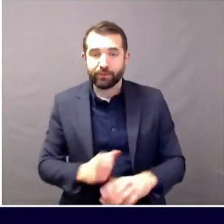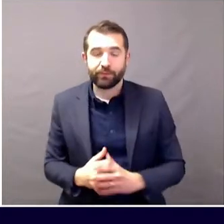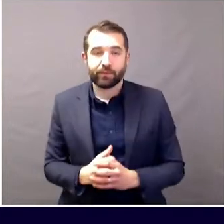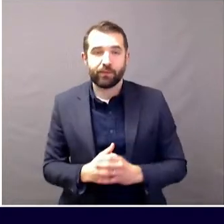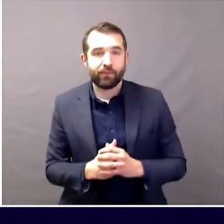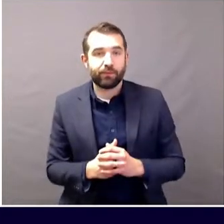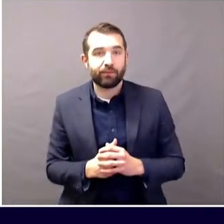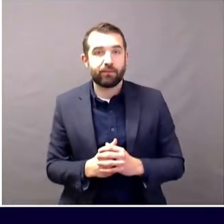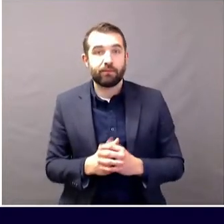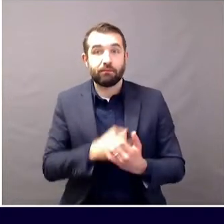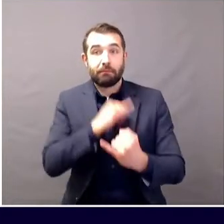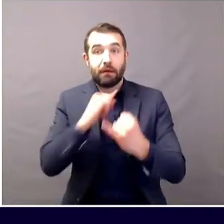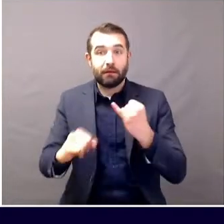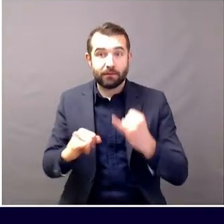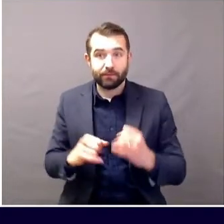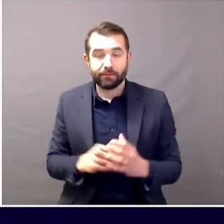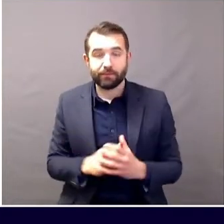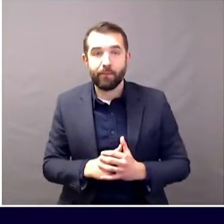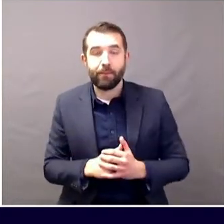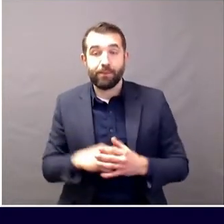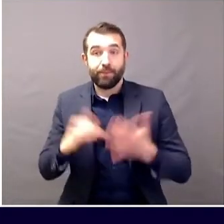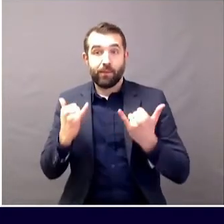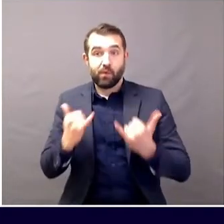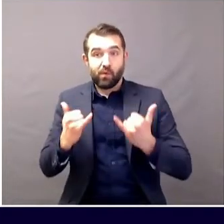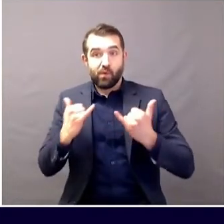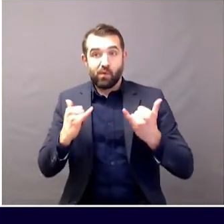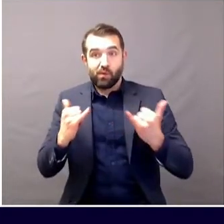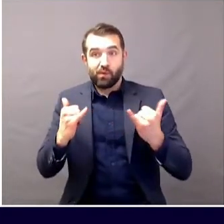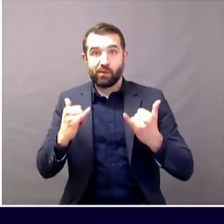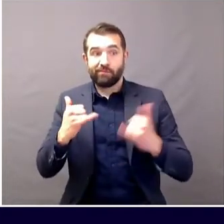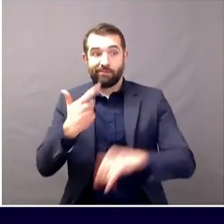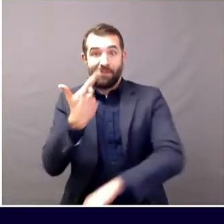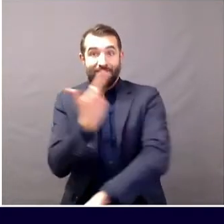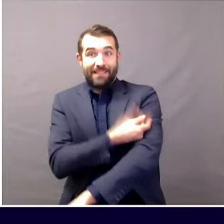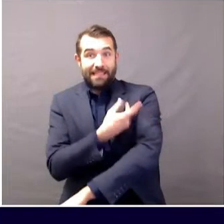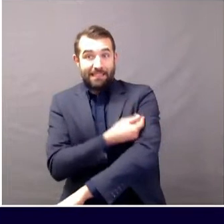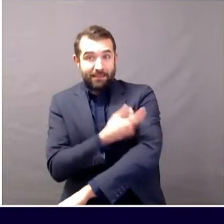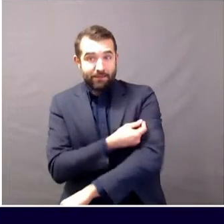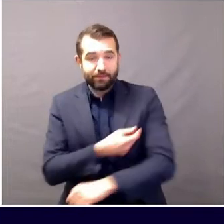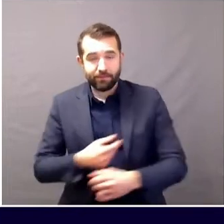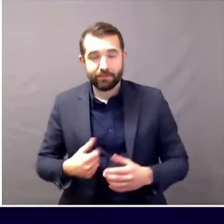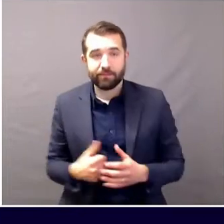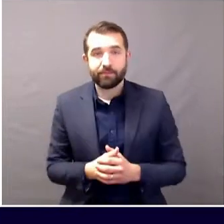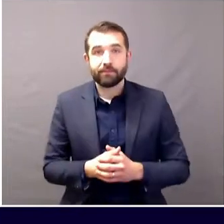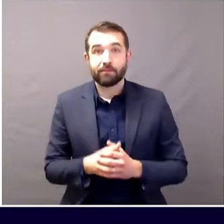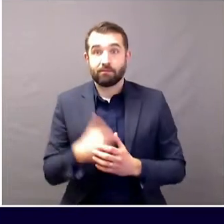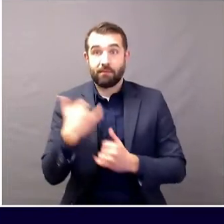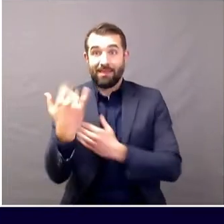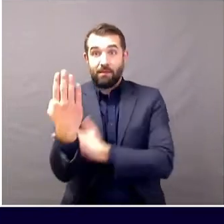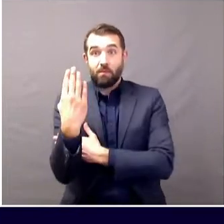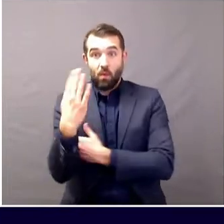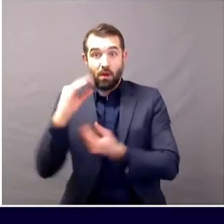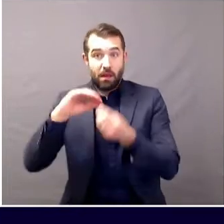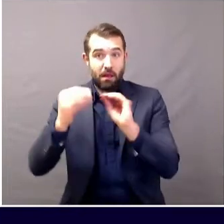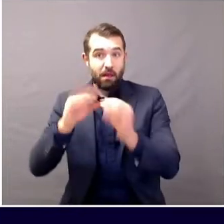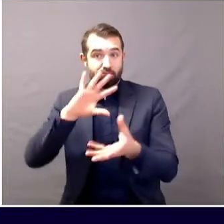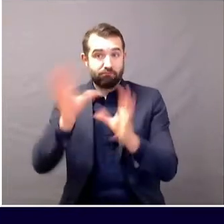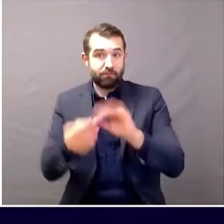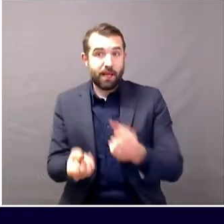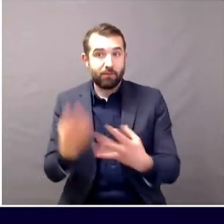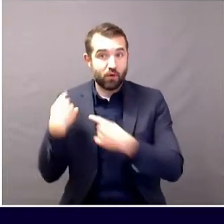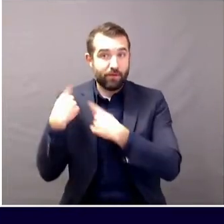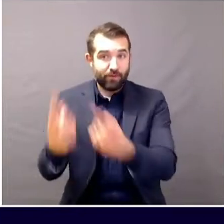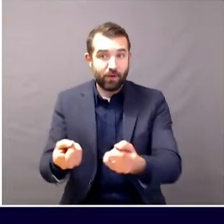note on where we stand with respect to vaccines. As of this morning, there have been now a total